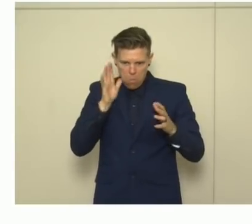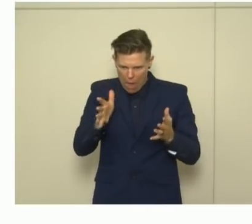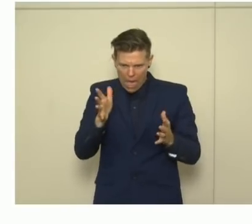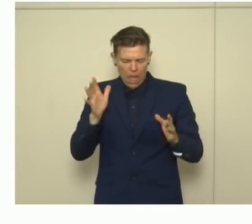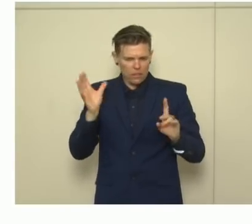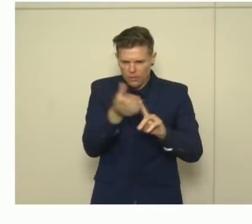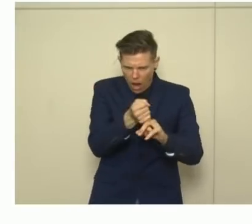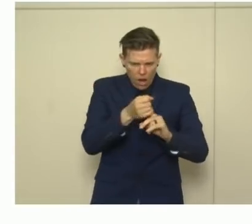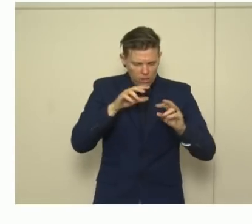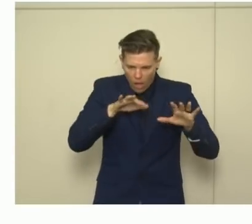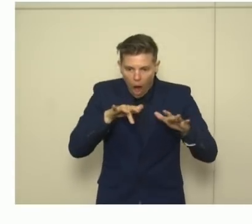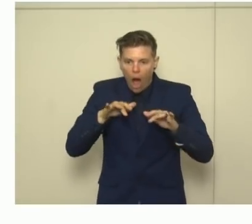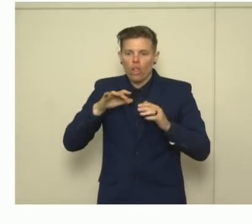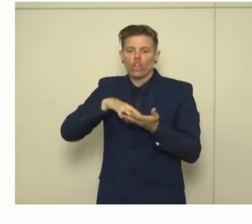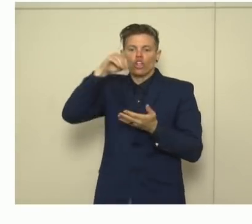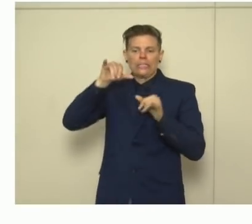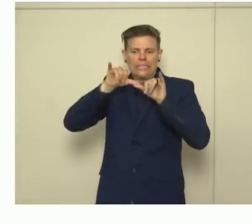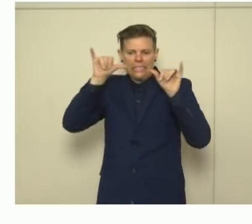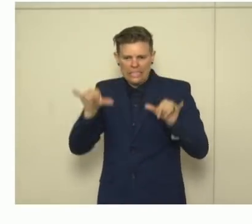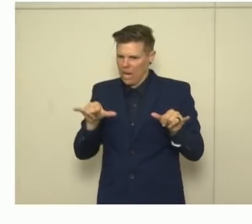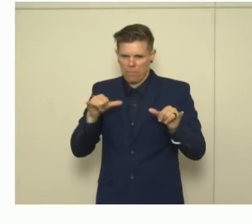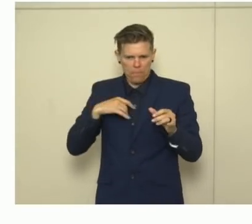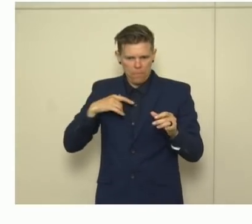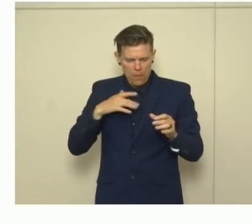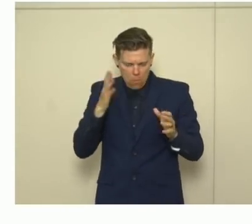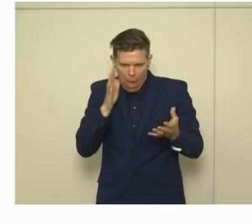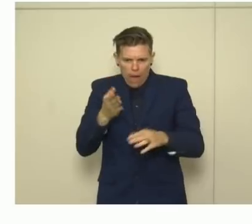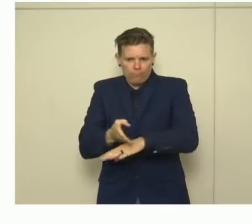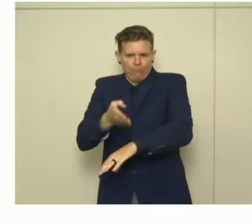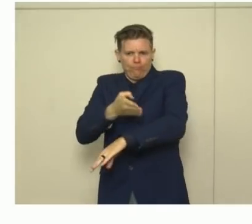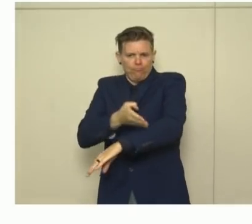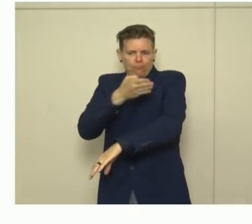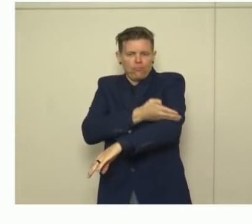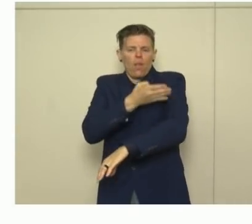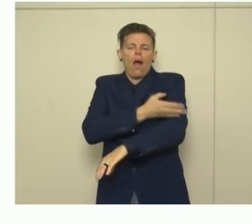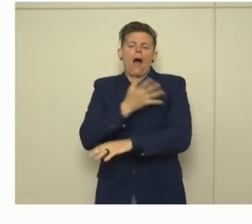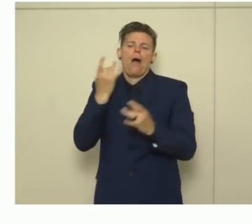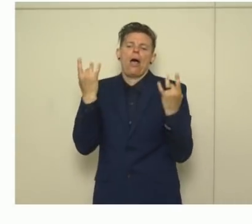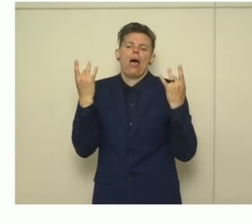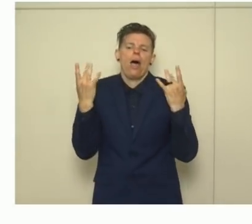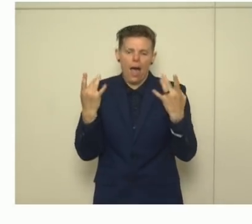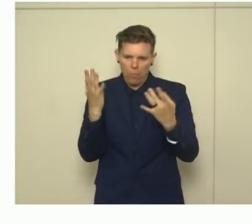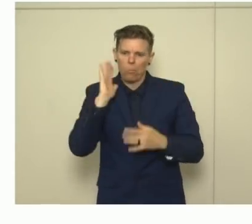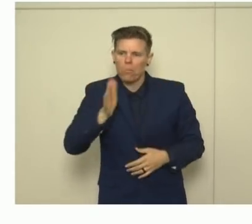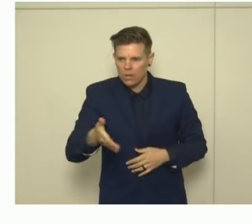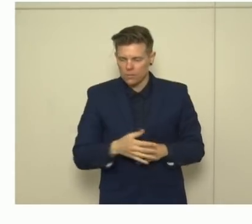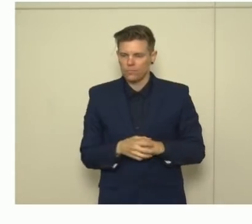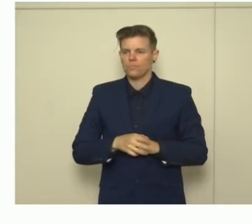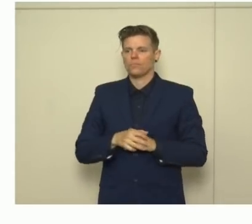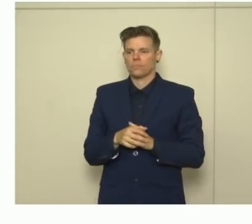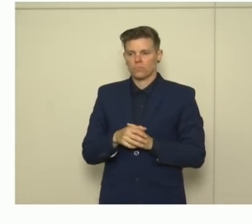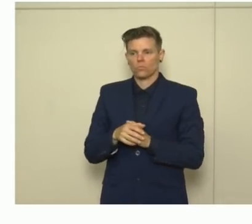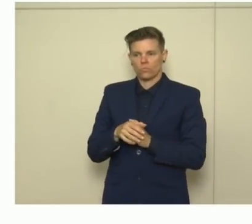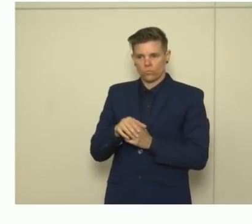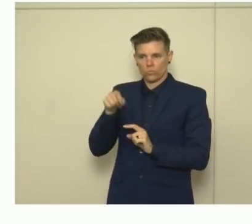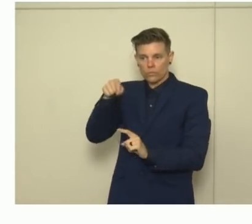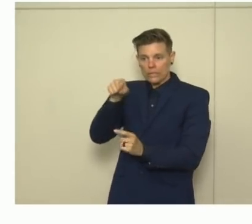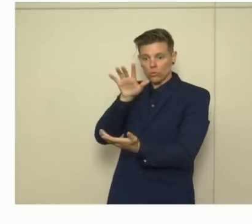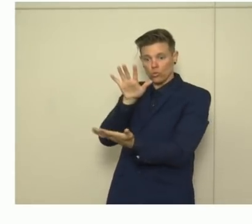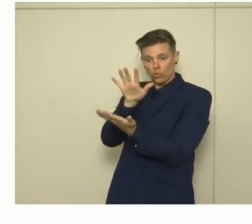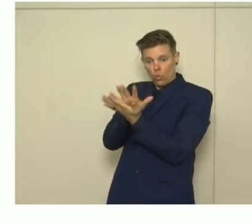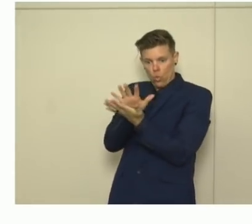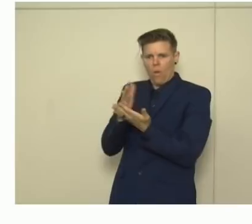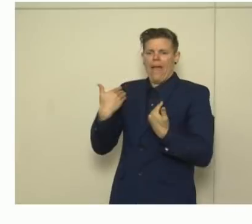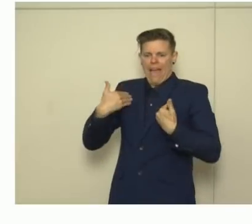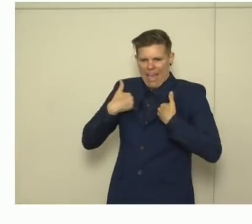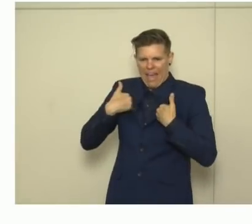that making sure that we have a point of contact in every single school, every single district, and a whole team of people at the Public Education Department who are going to